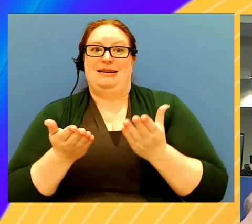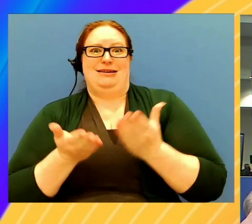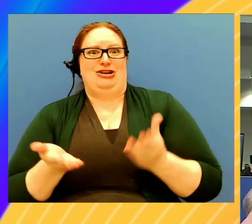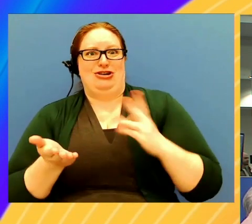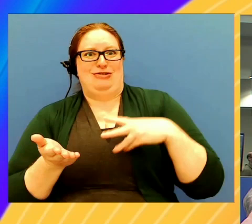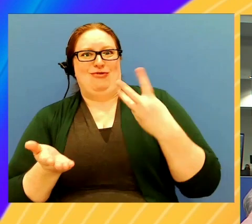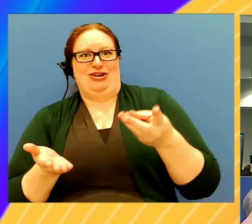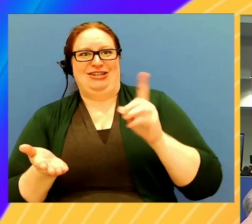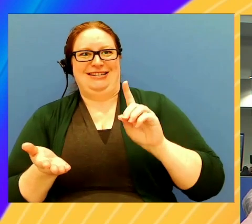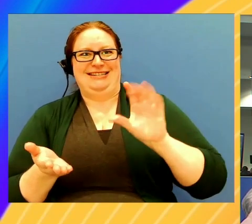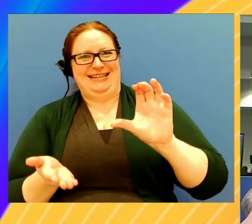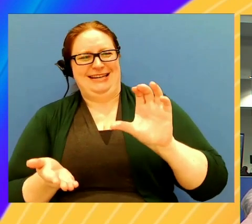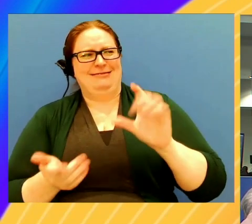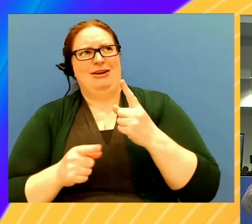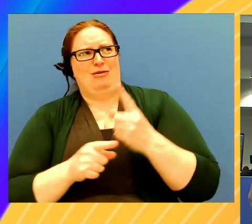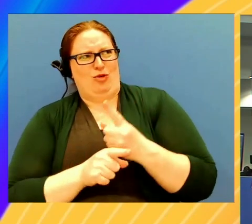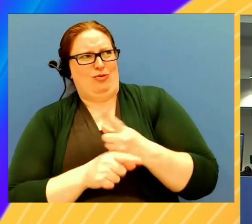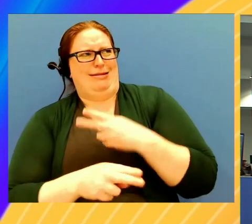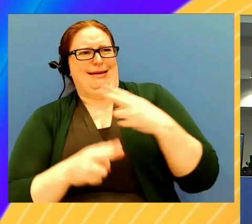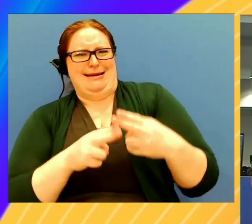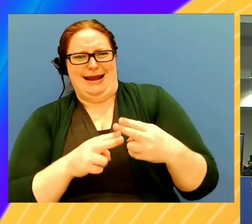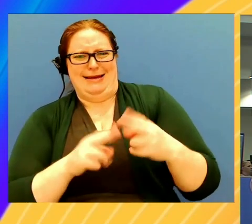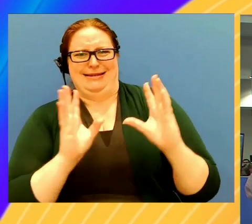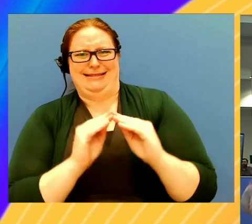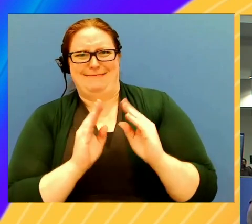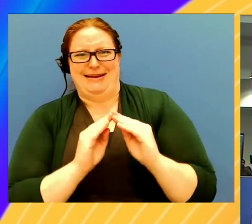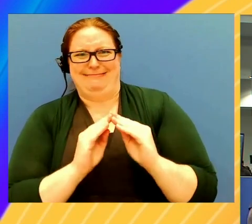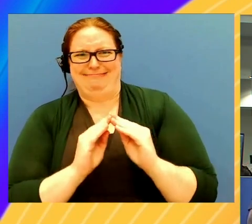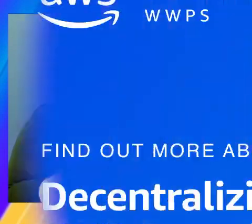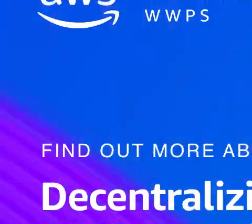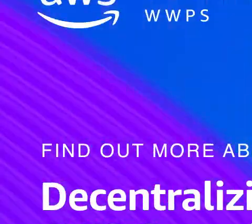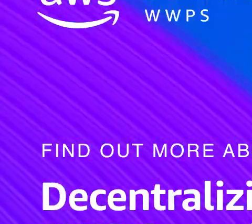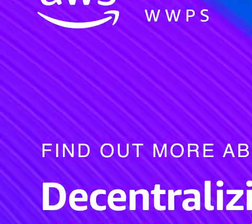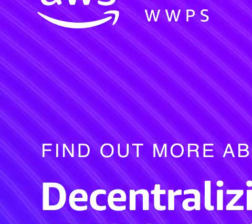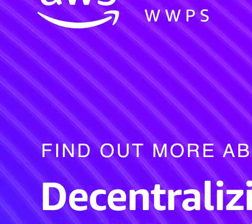D.C., appropriately named Summit. Thank you.